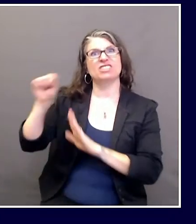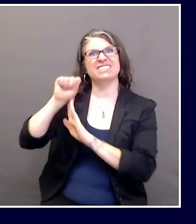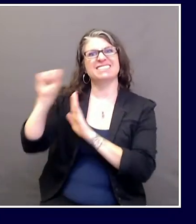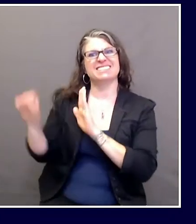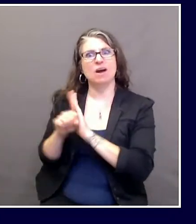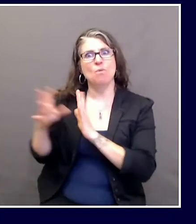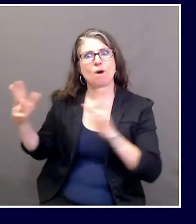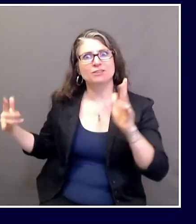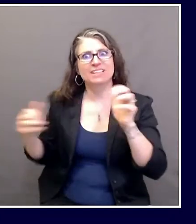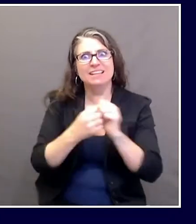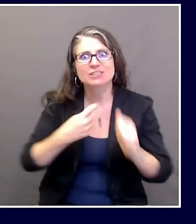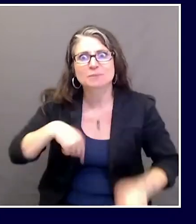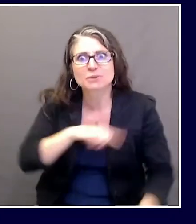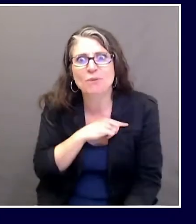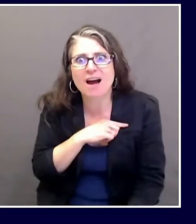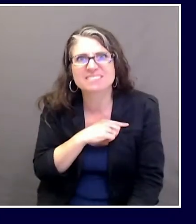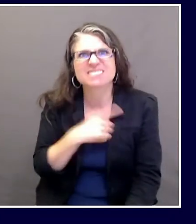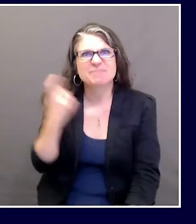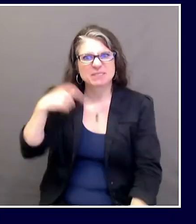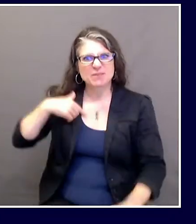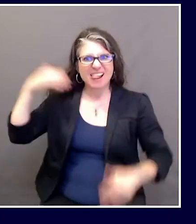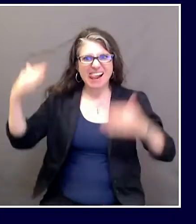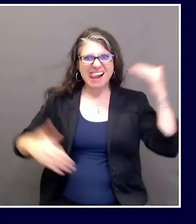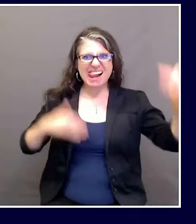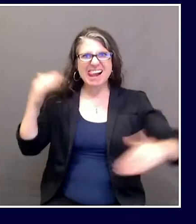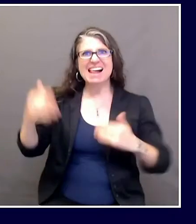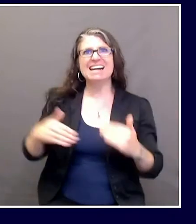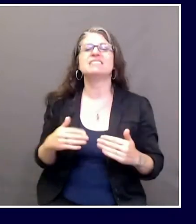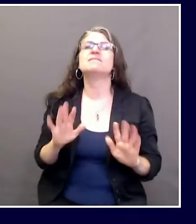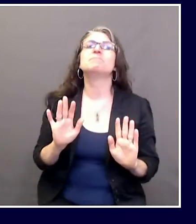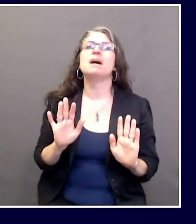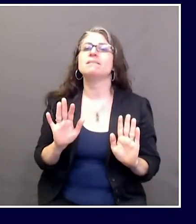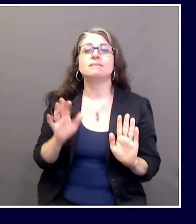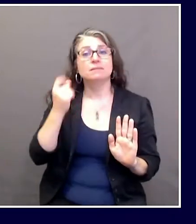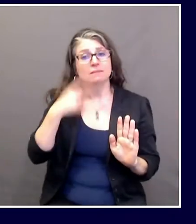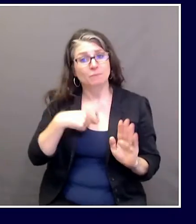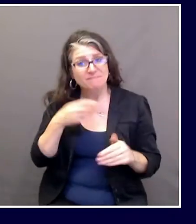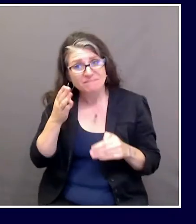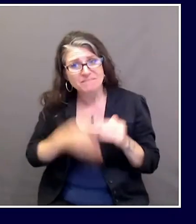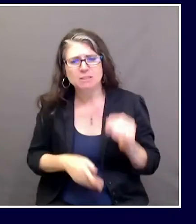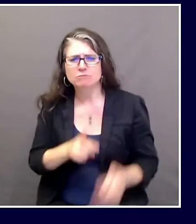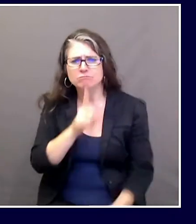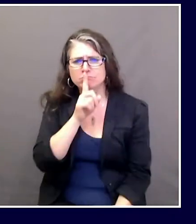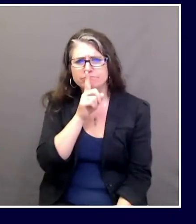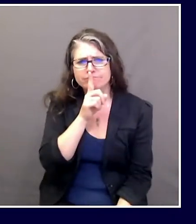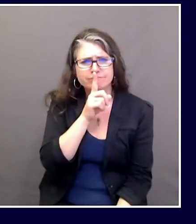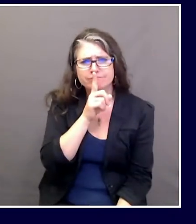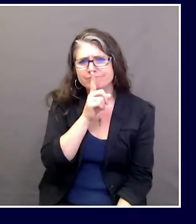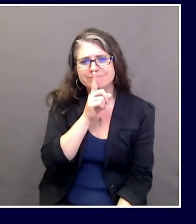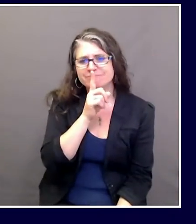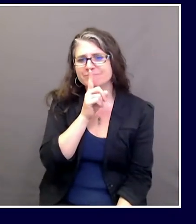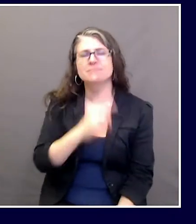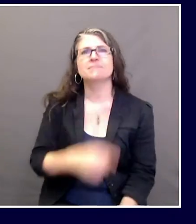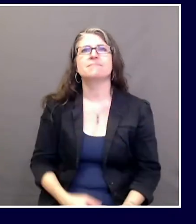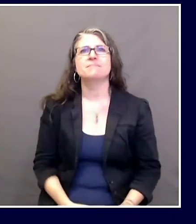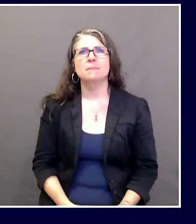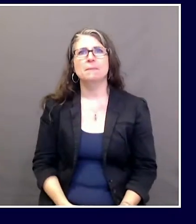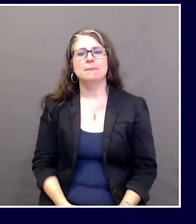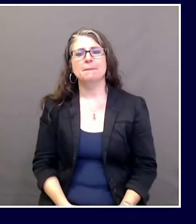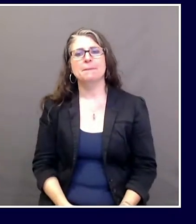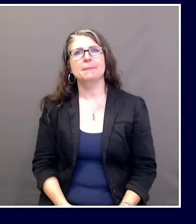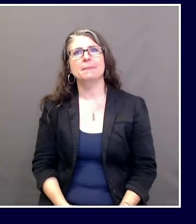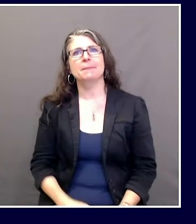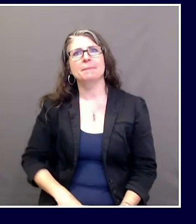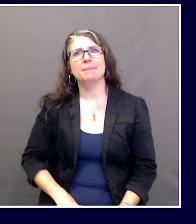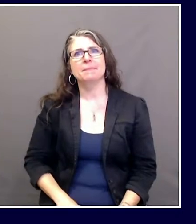are committed to doing. So. Okay, great. What's the latest count of variants in Maine? And with the new variant discovered